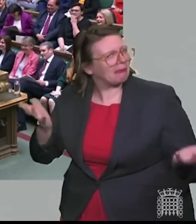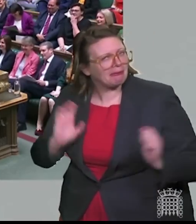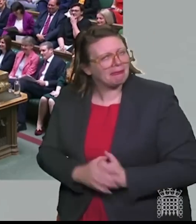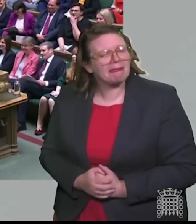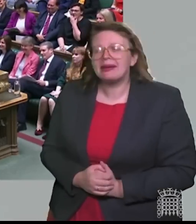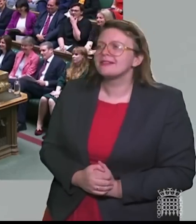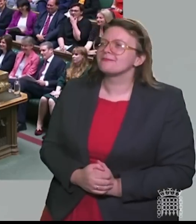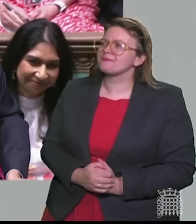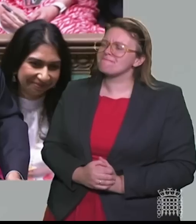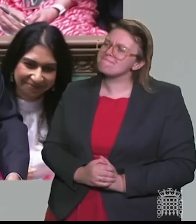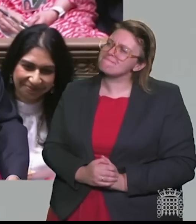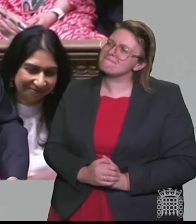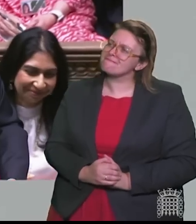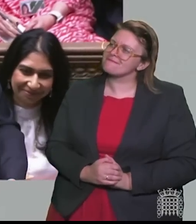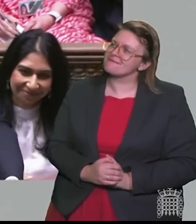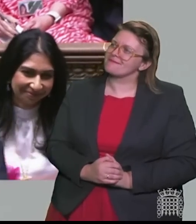Mr. Speaker...